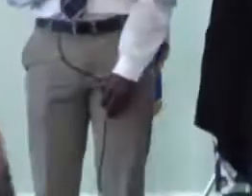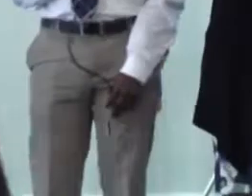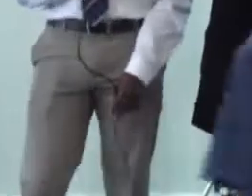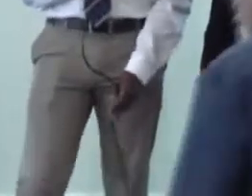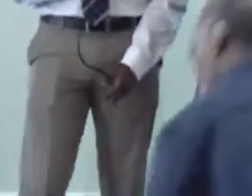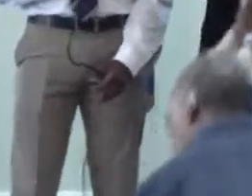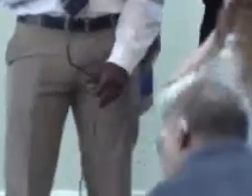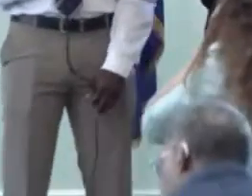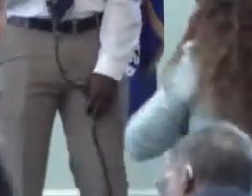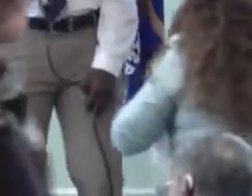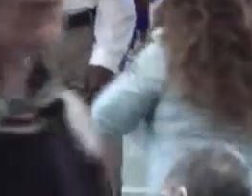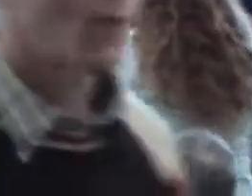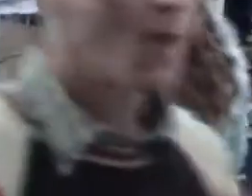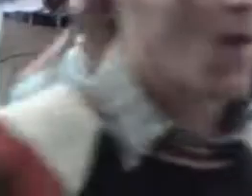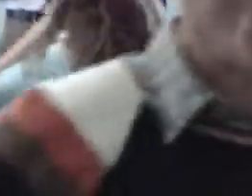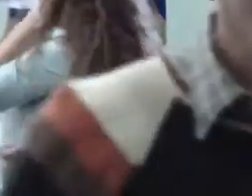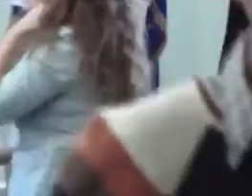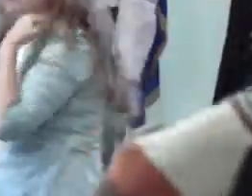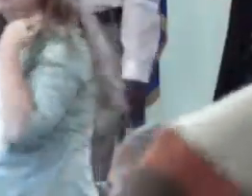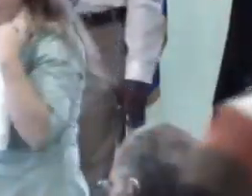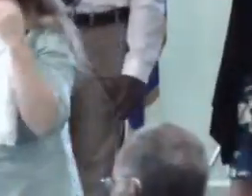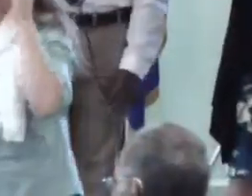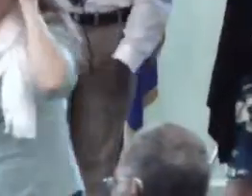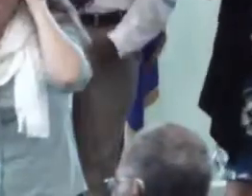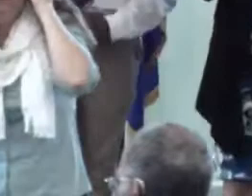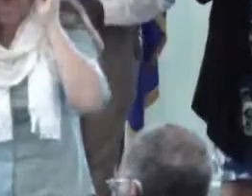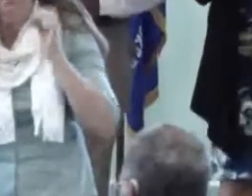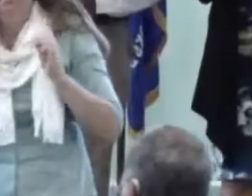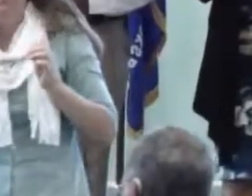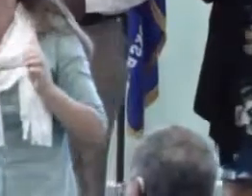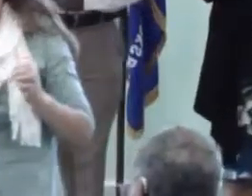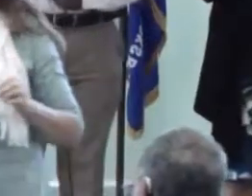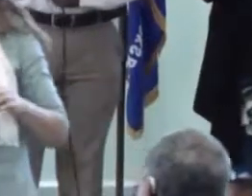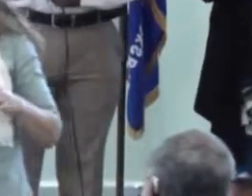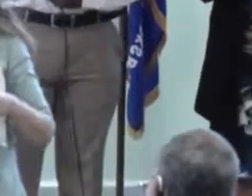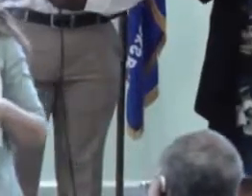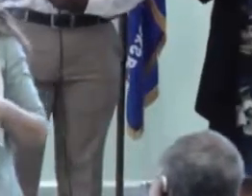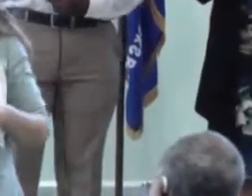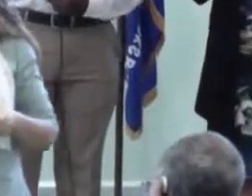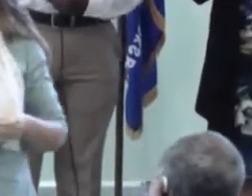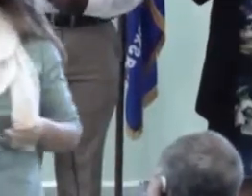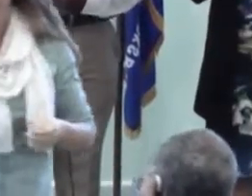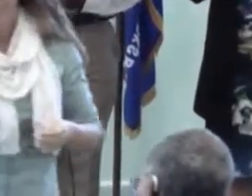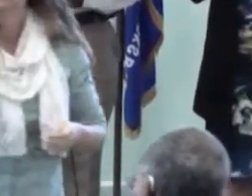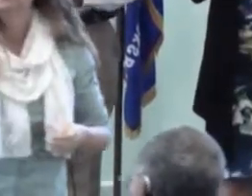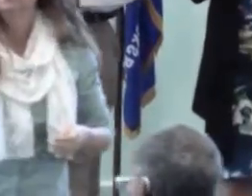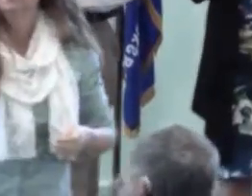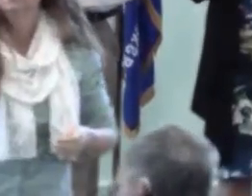bit earlier than usual, so I know you might not be accustomed to this. Give you a few moments.